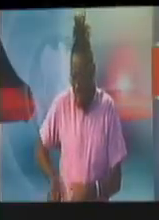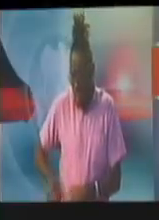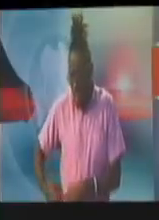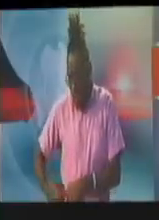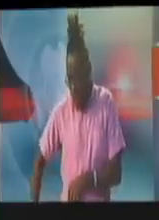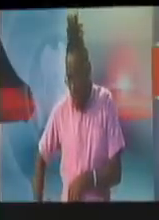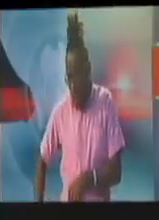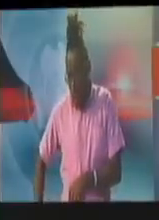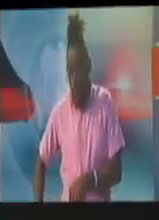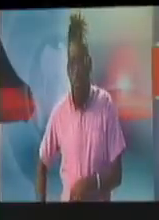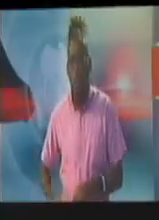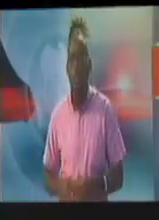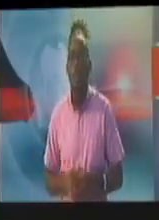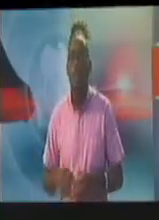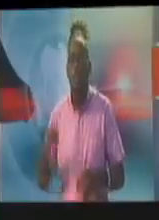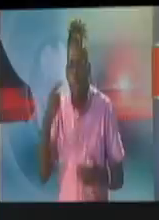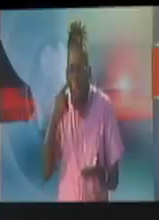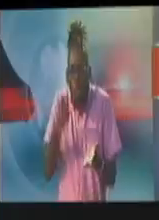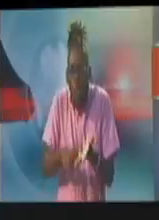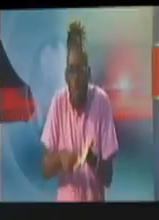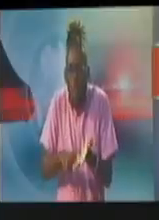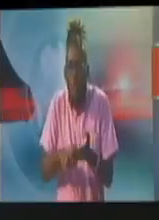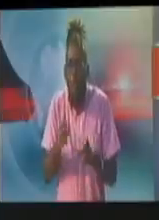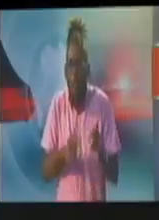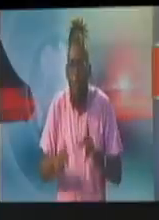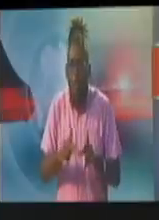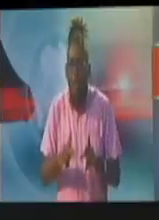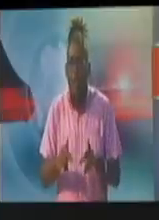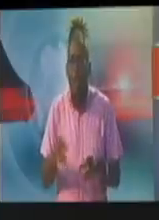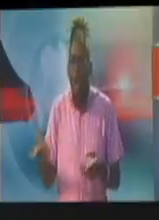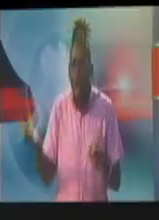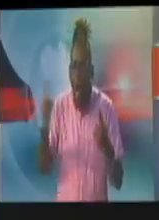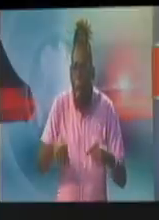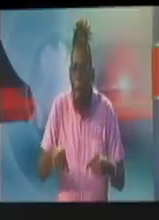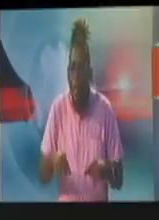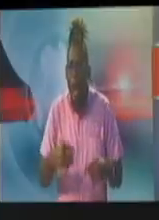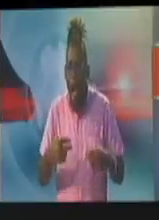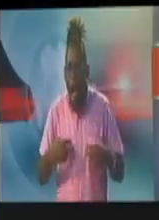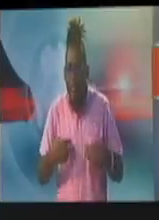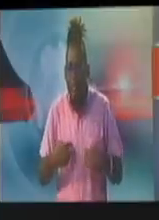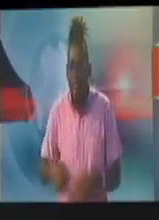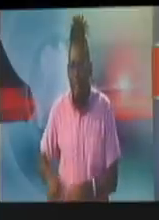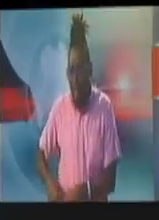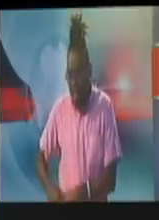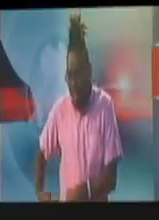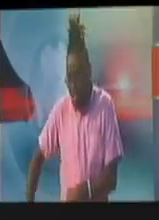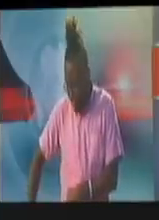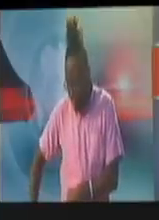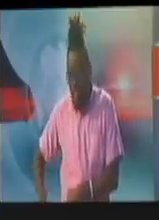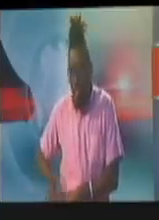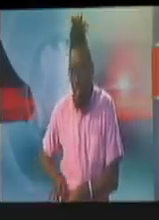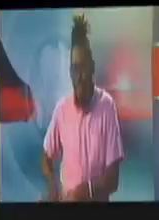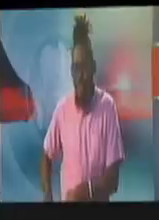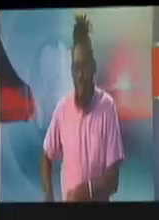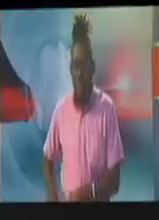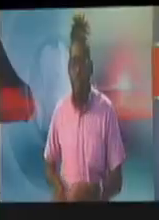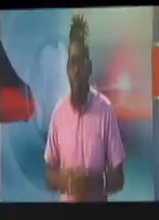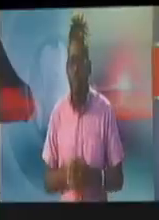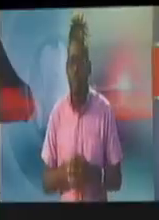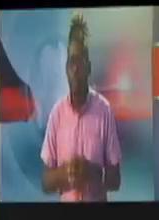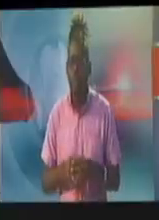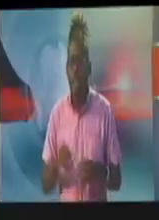have you noticed this trend of people coming in with renal failure? My second question is in relation